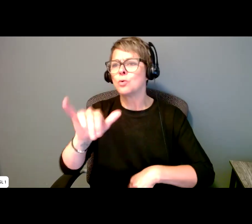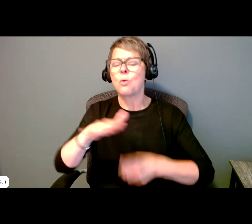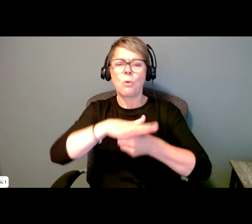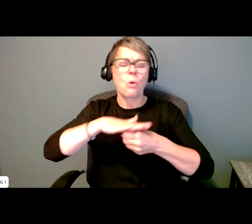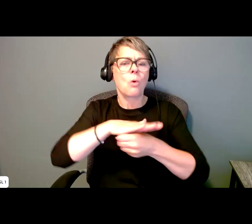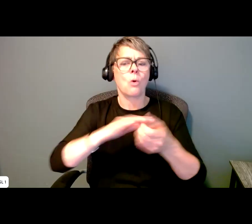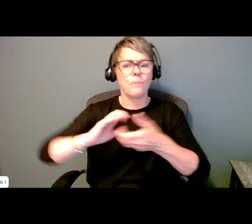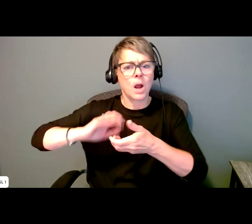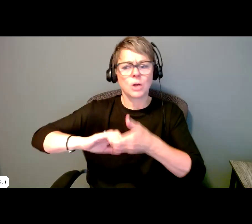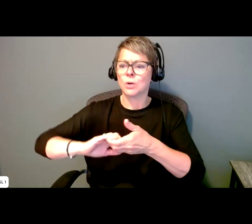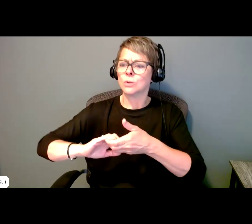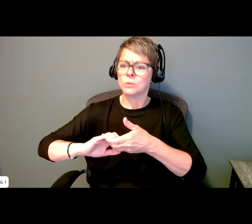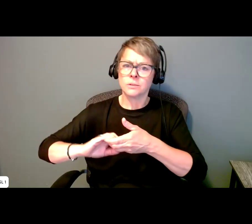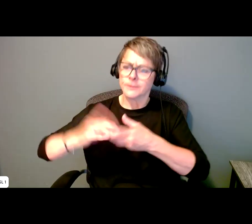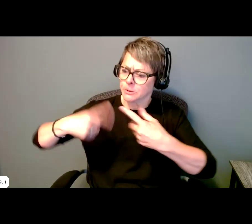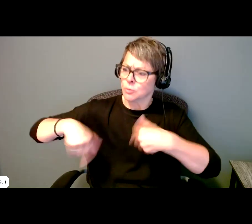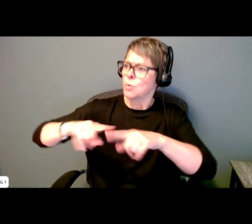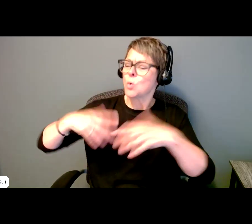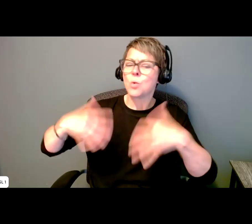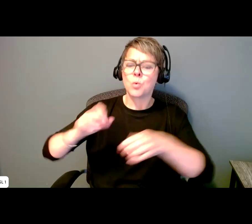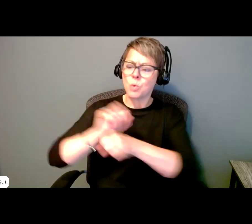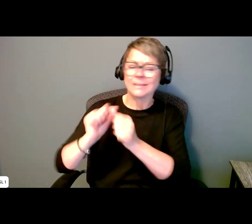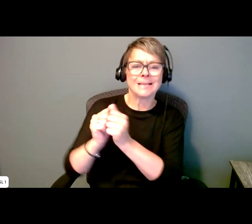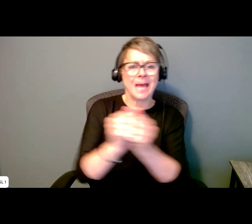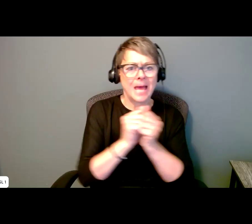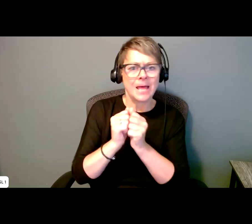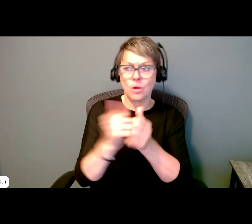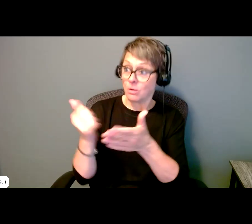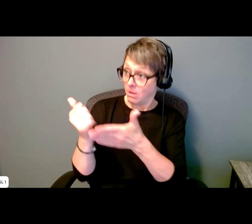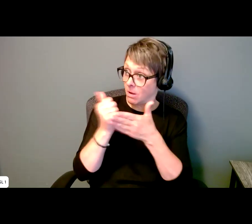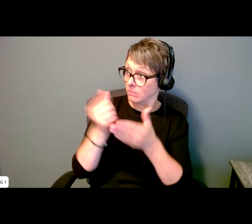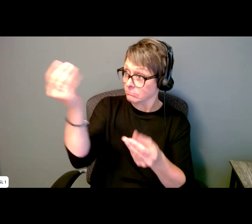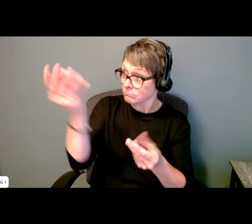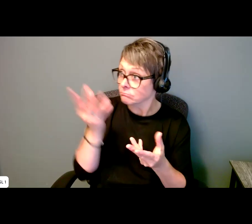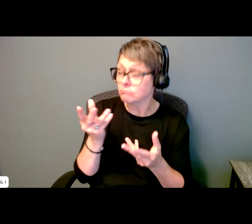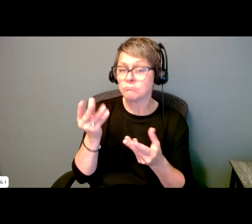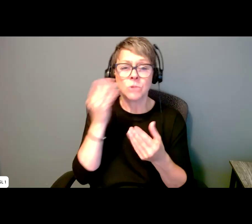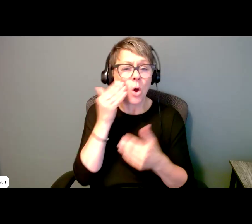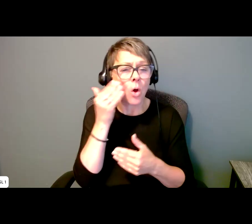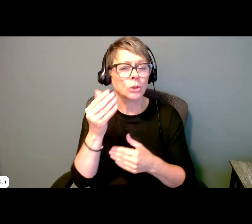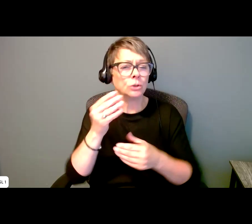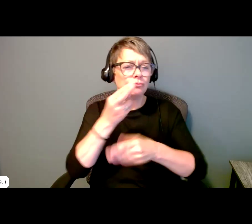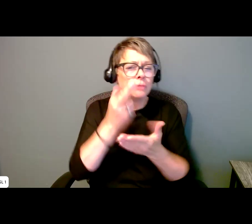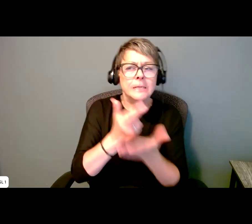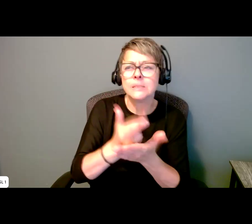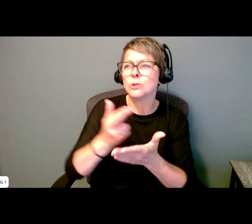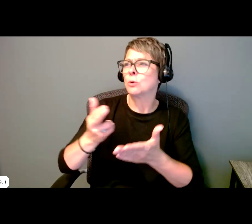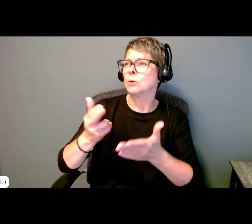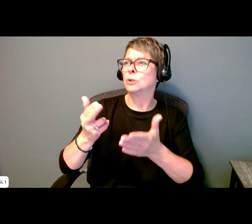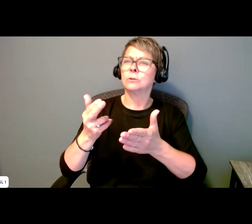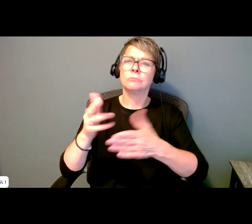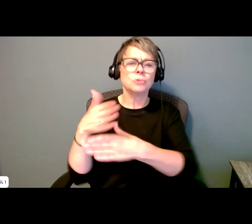that truly bring a wealth of knowledge and resources and exchange with us